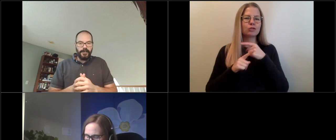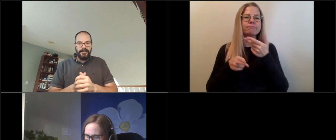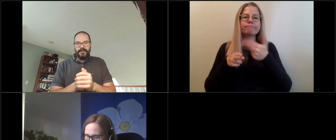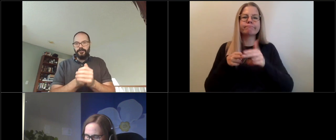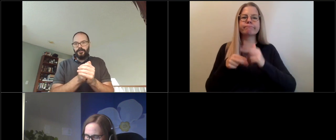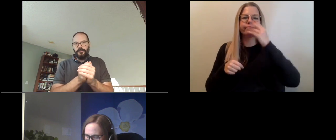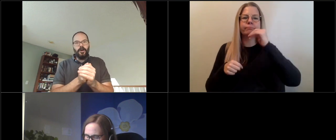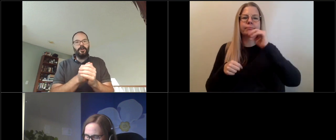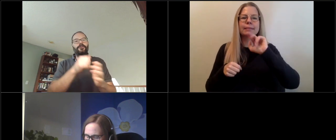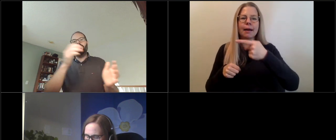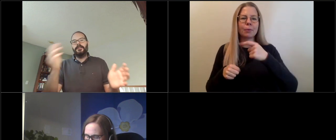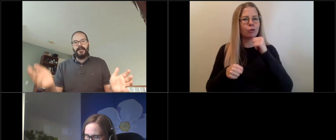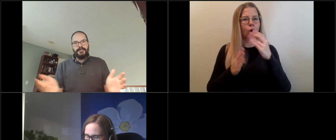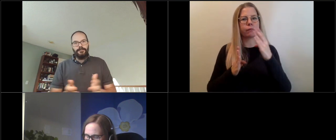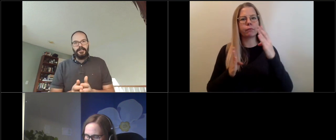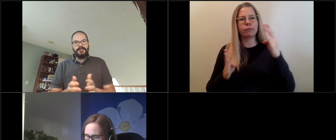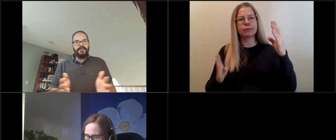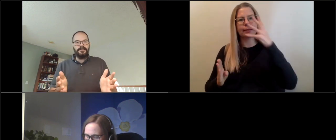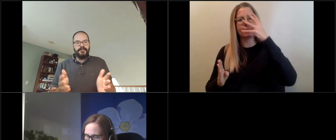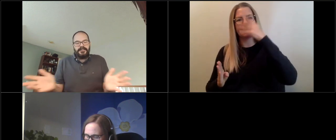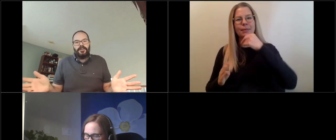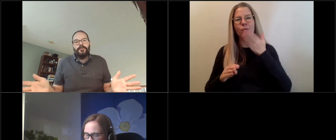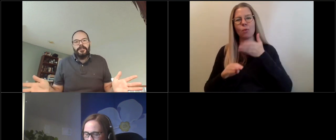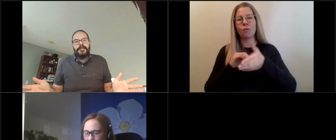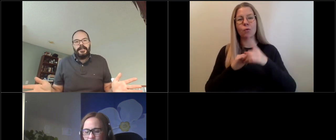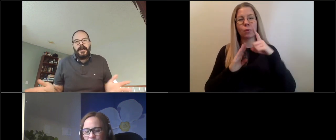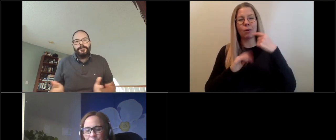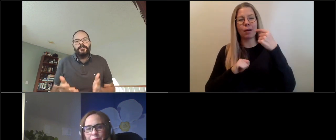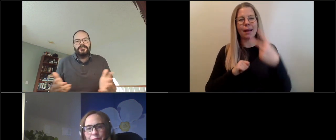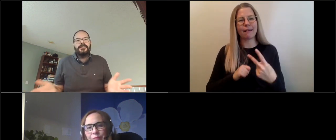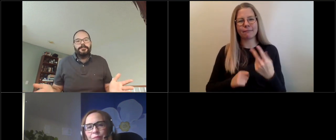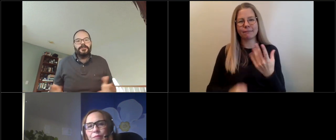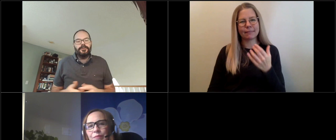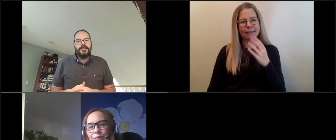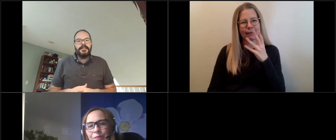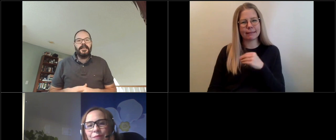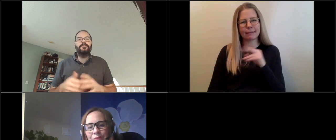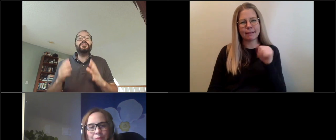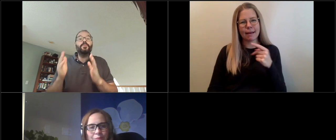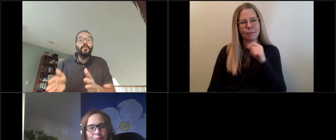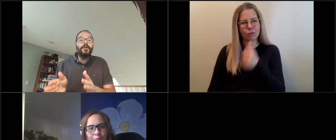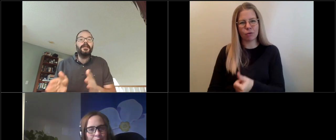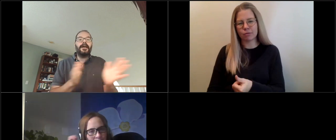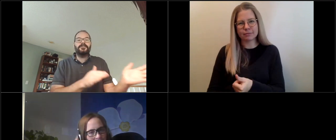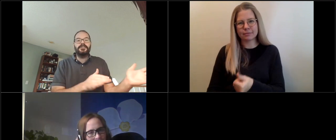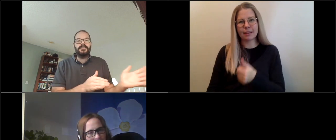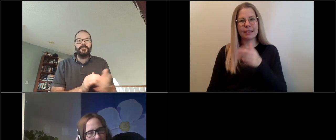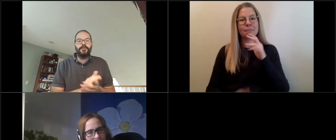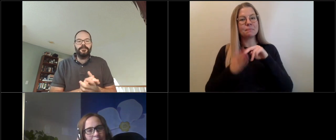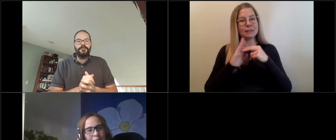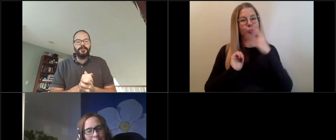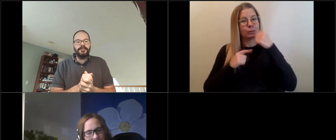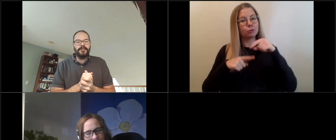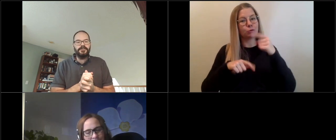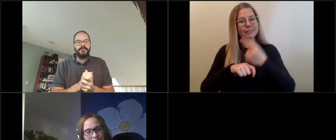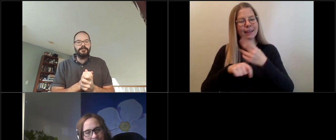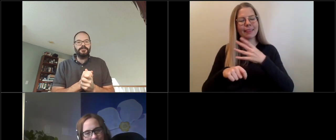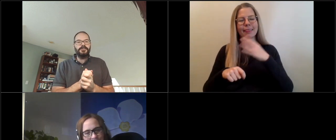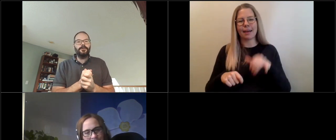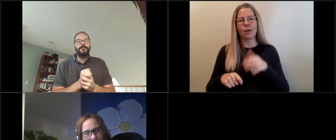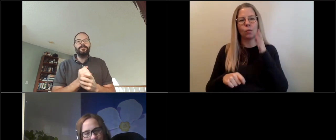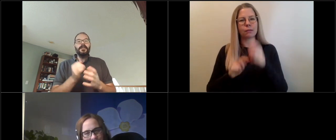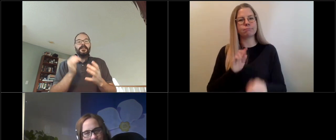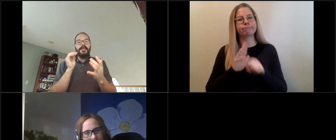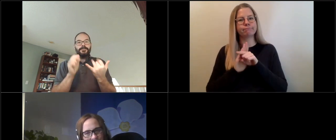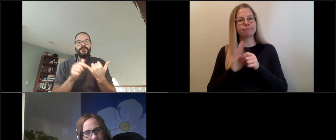So anything longer than 90 minutes, and that's not really a nap, you're sleeping during the day, which would actually take away from your nighttime sleep.